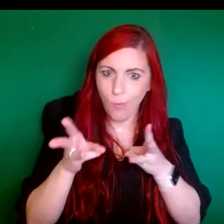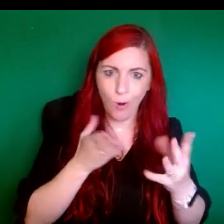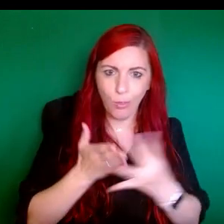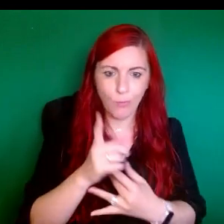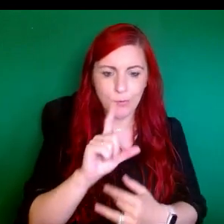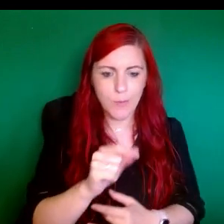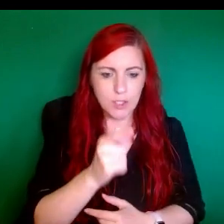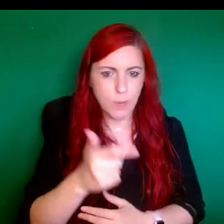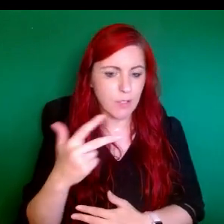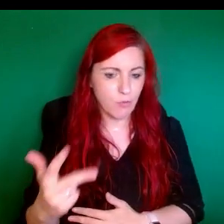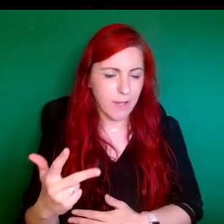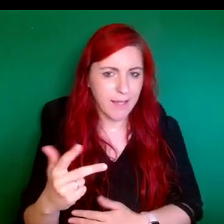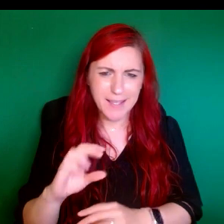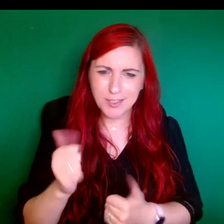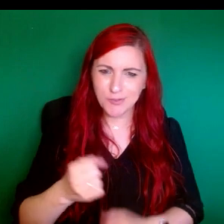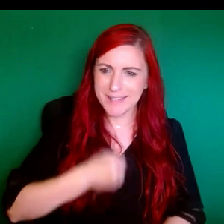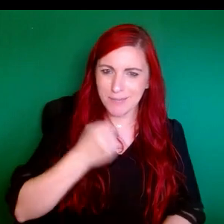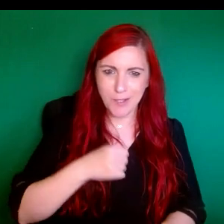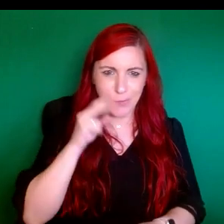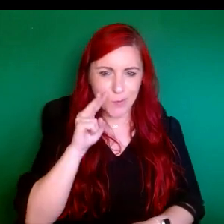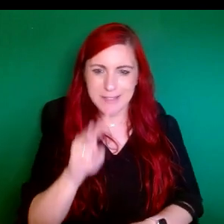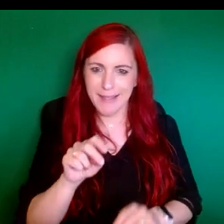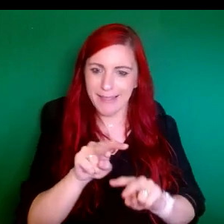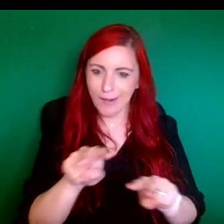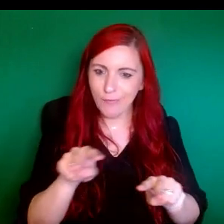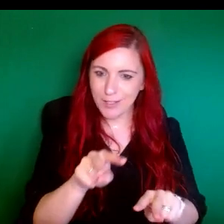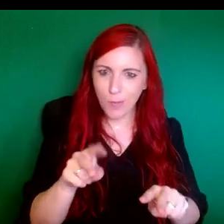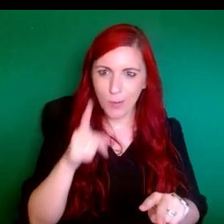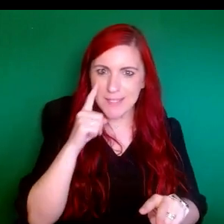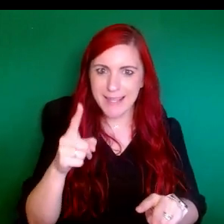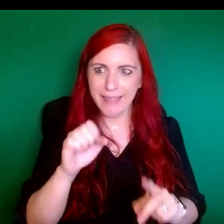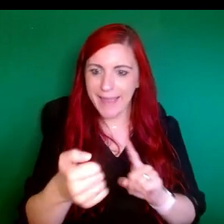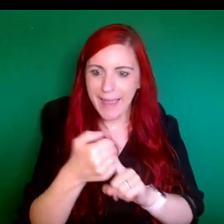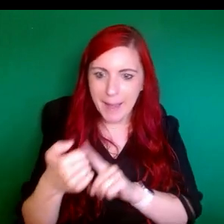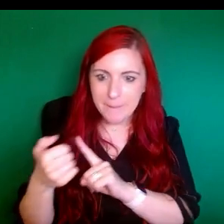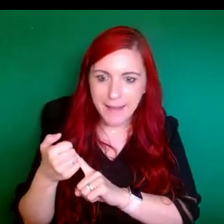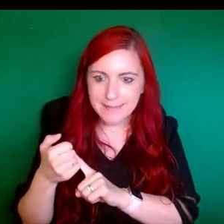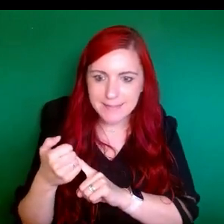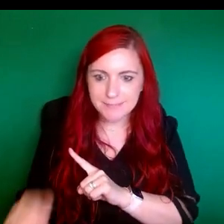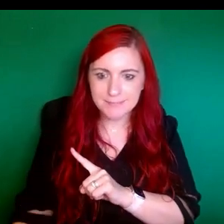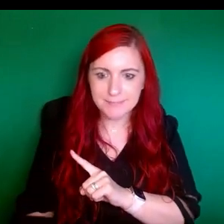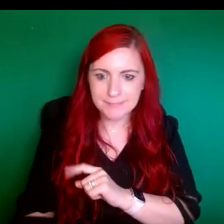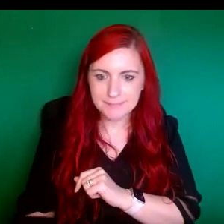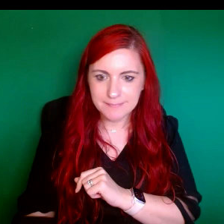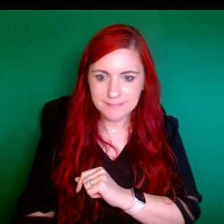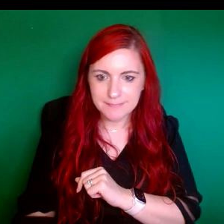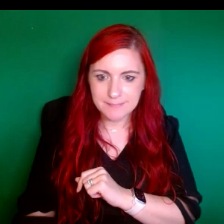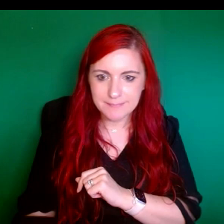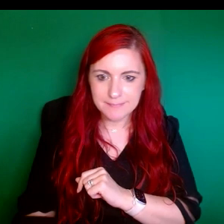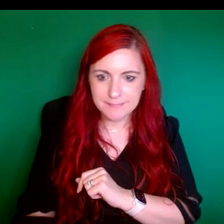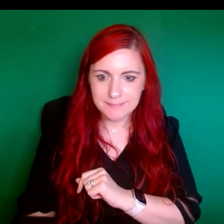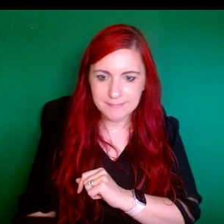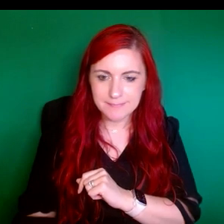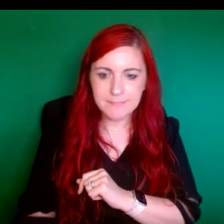video highlighting what happened throughout 2023. There's great satisfaction in seeing these snippets and the breadth of the impact of our work